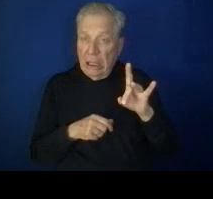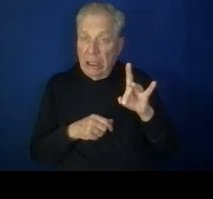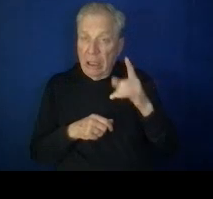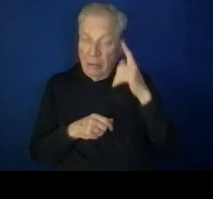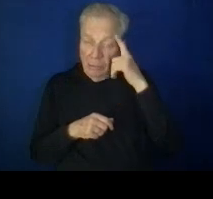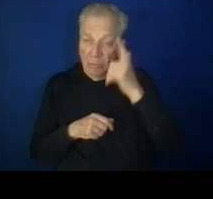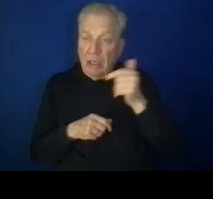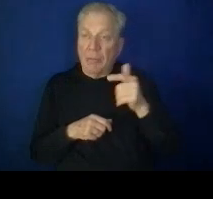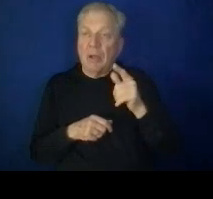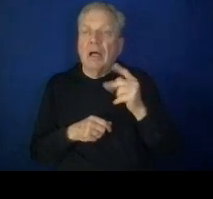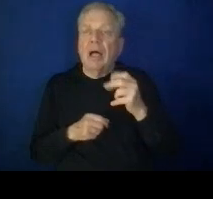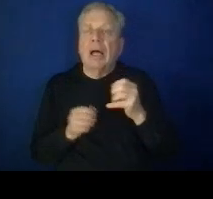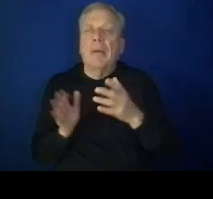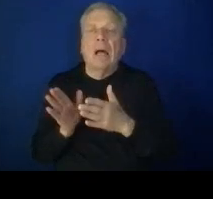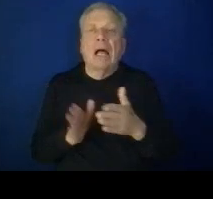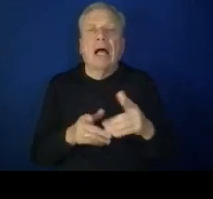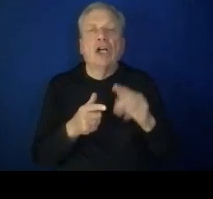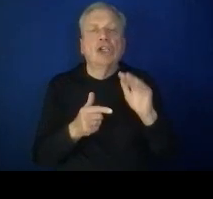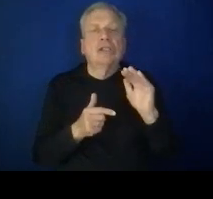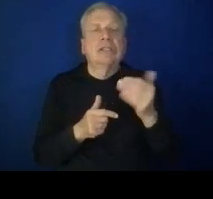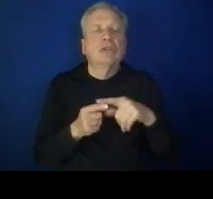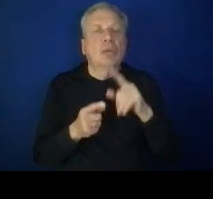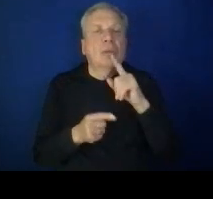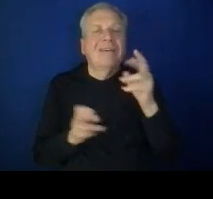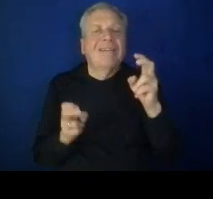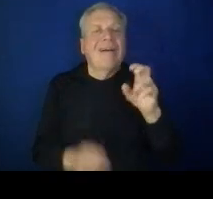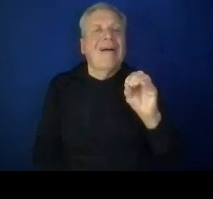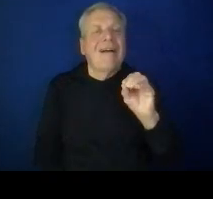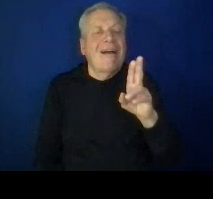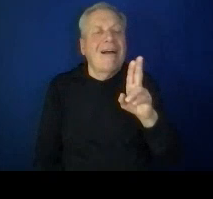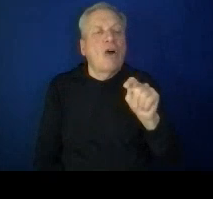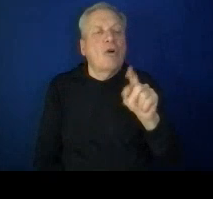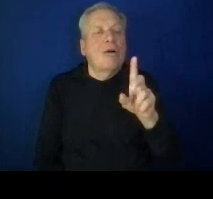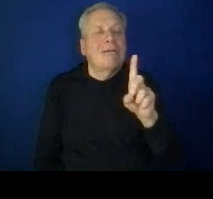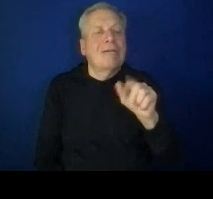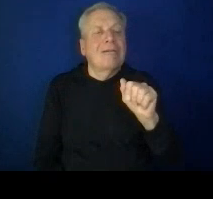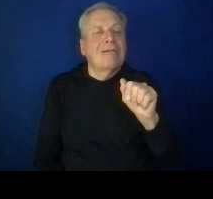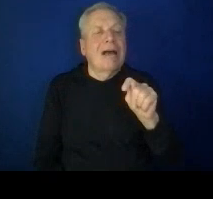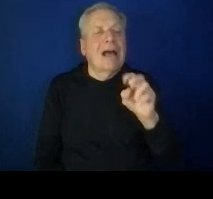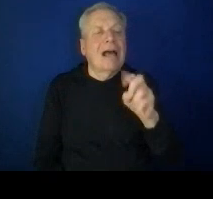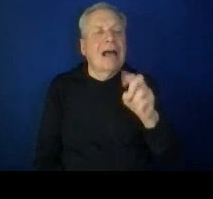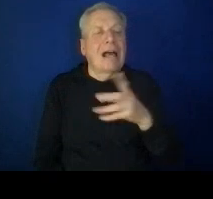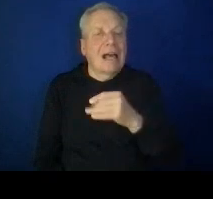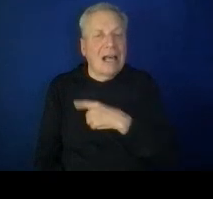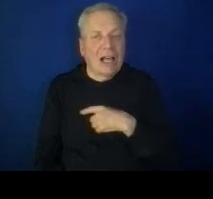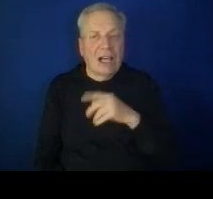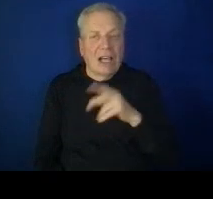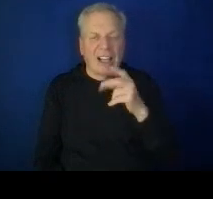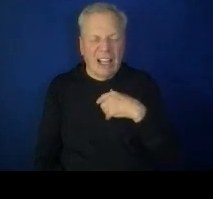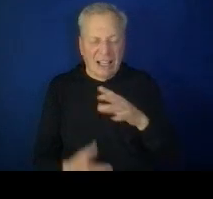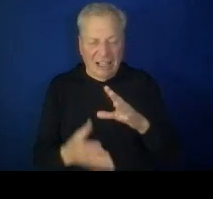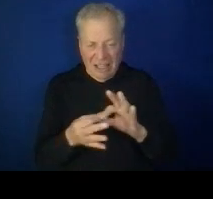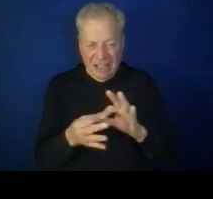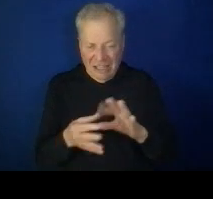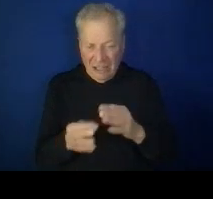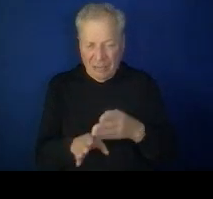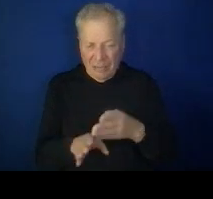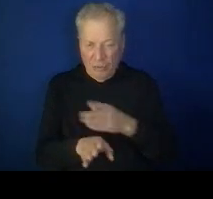because the plan seemed to be outdated. Because let me just pick up the story before where we were. So